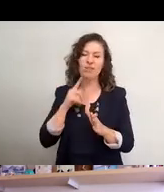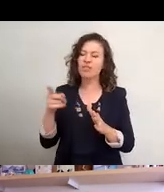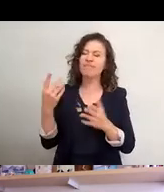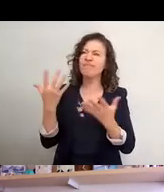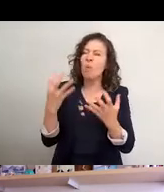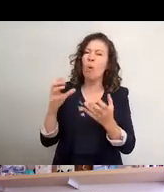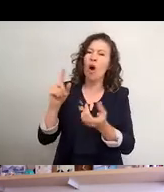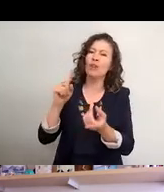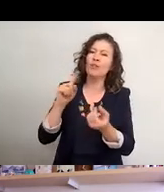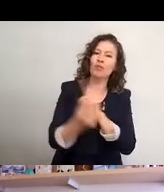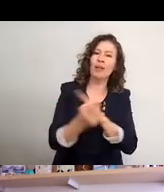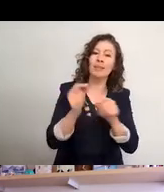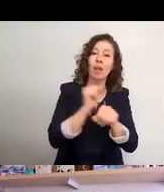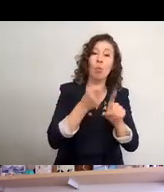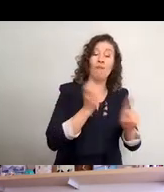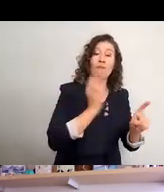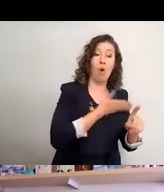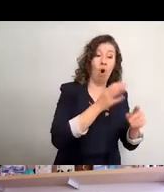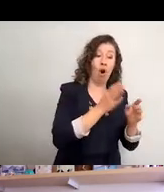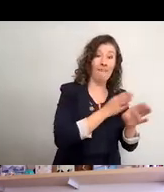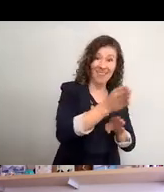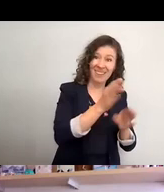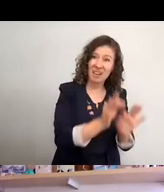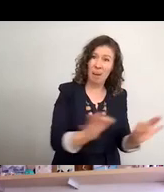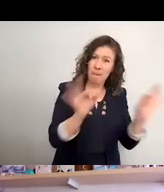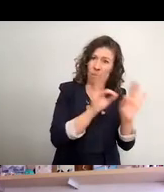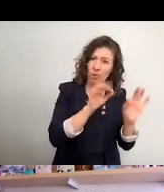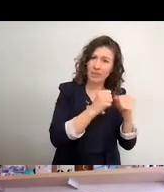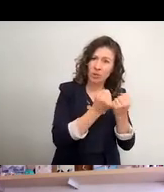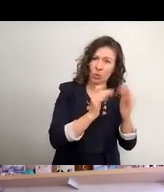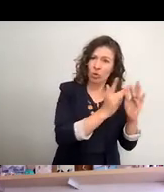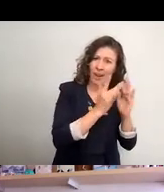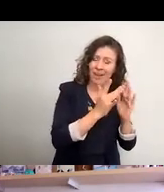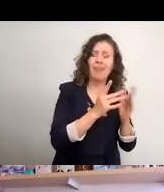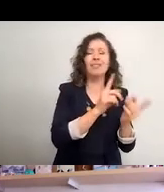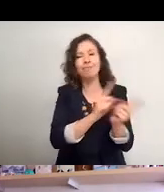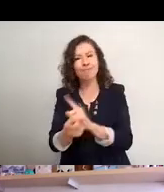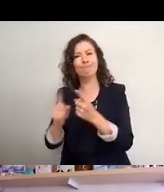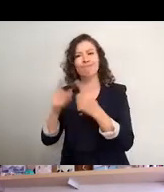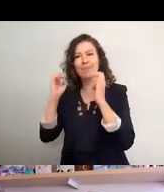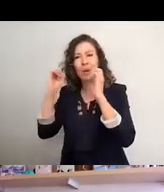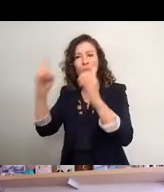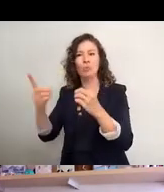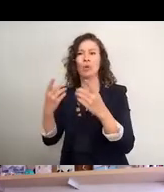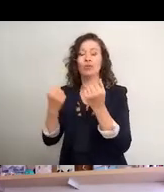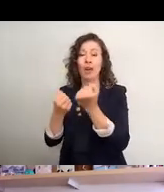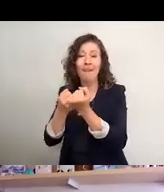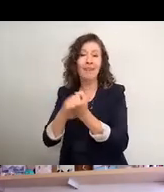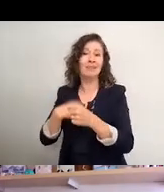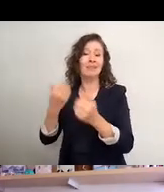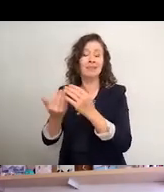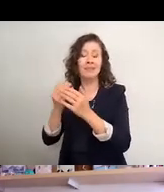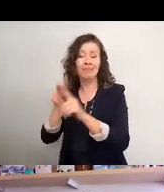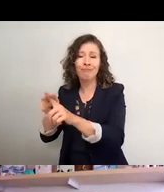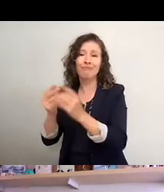our field on the importance of social connections through education, advocacy, and innovation. There